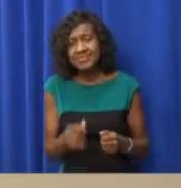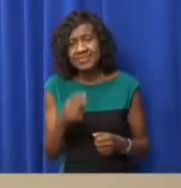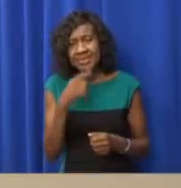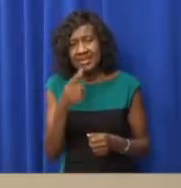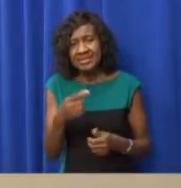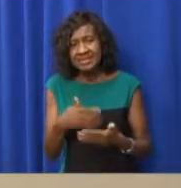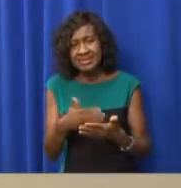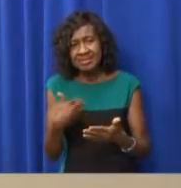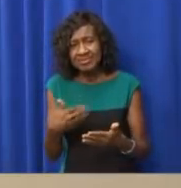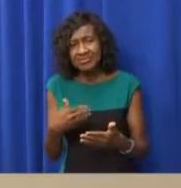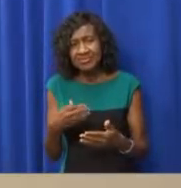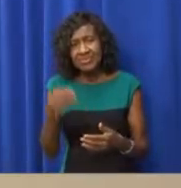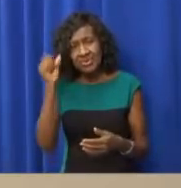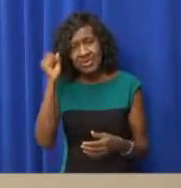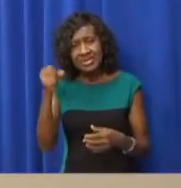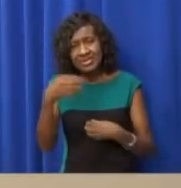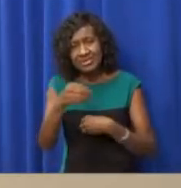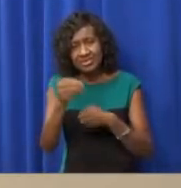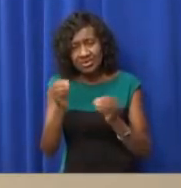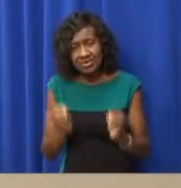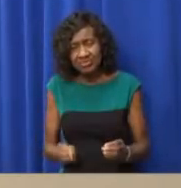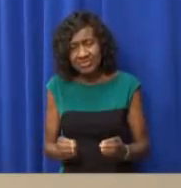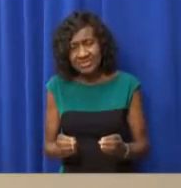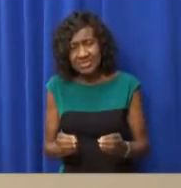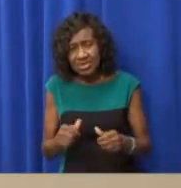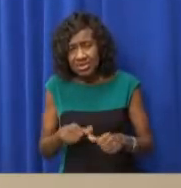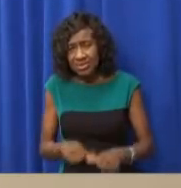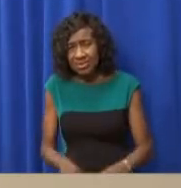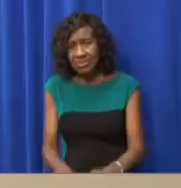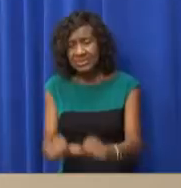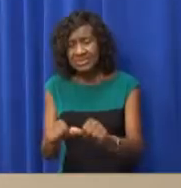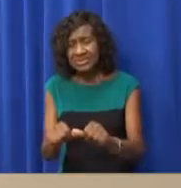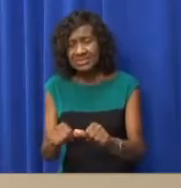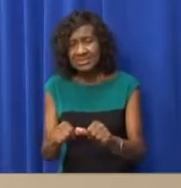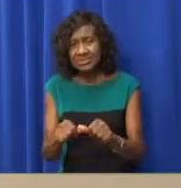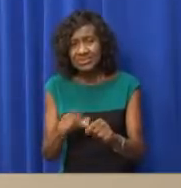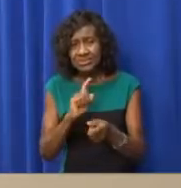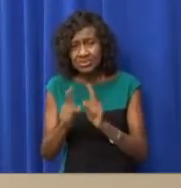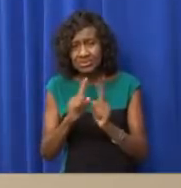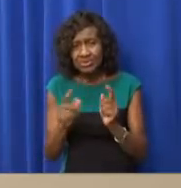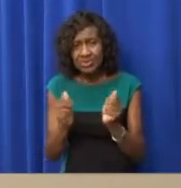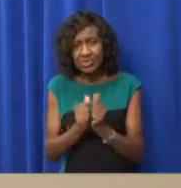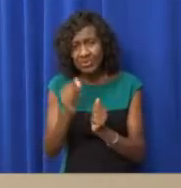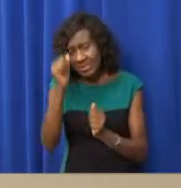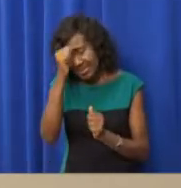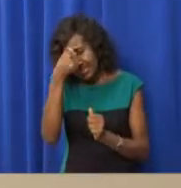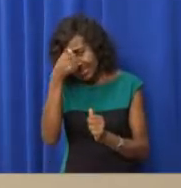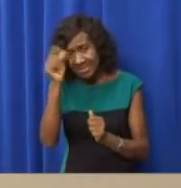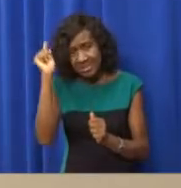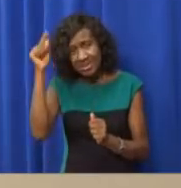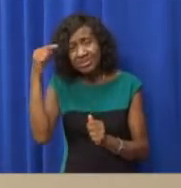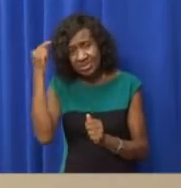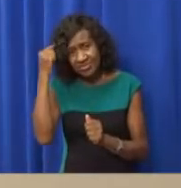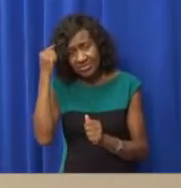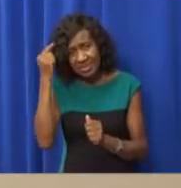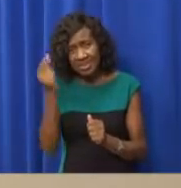my office continues the negotiations with the Indian government over repatriation of Indian nationals, and we hope to have some